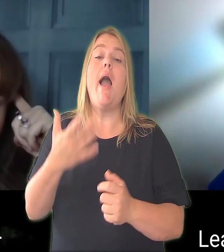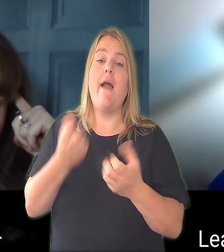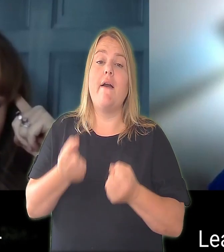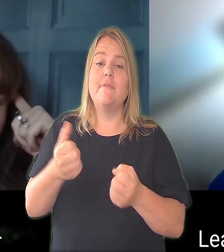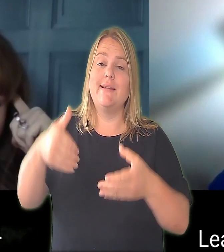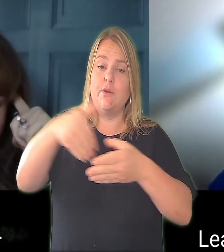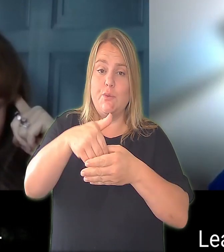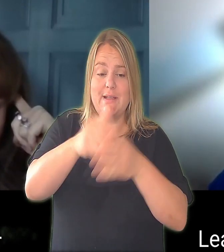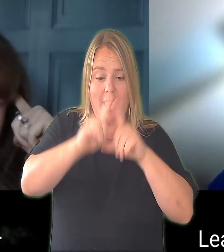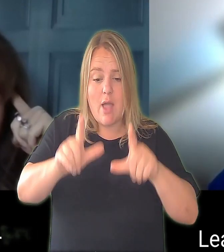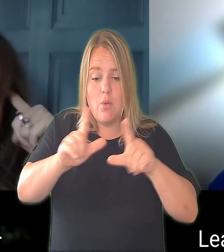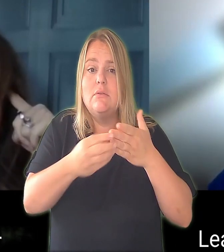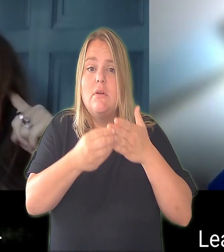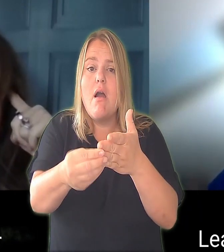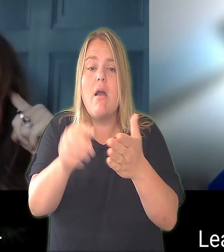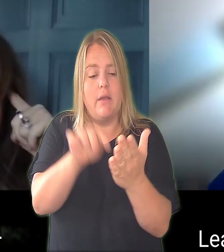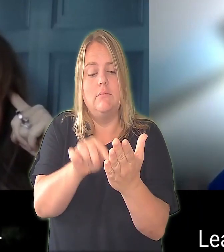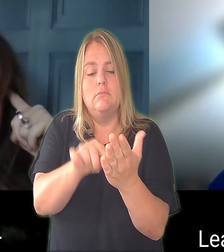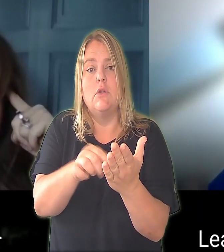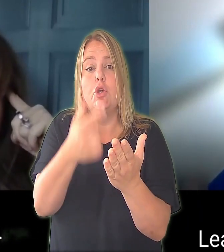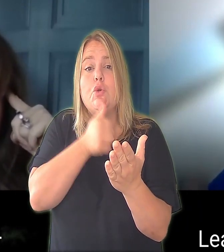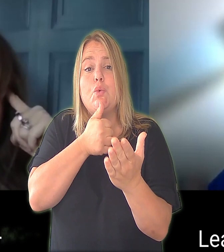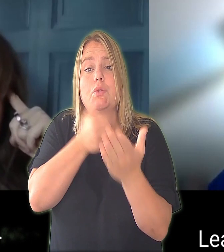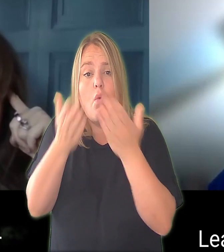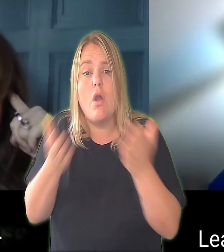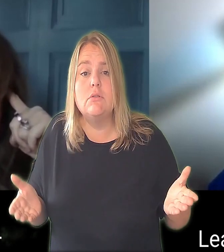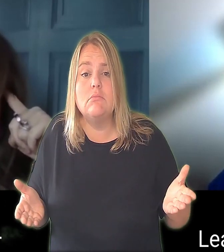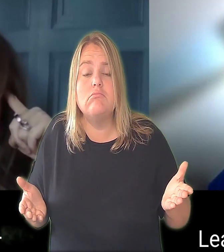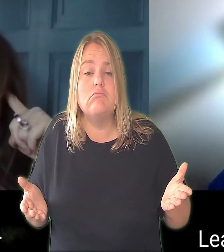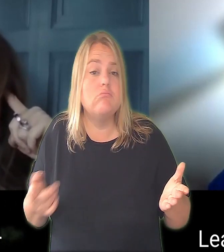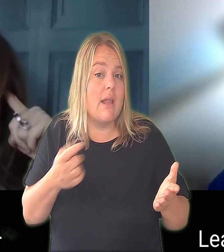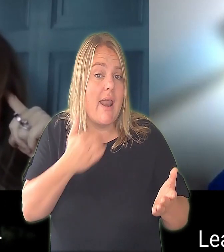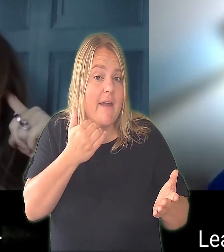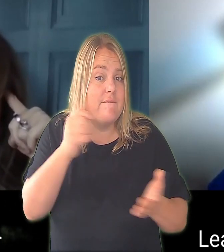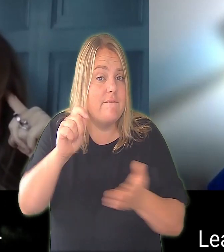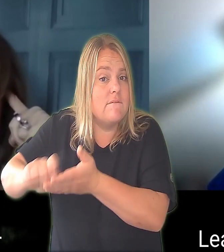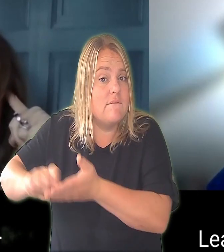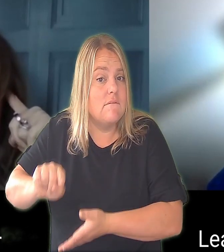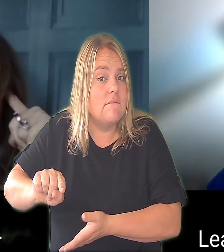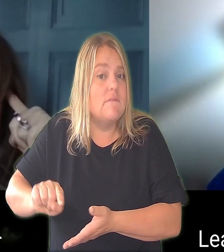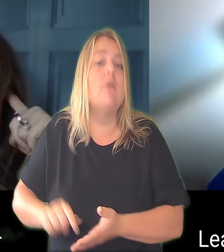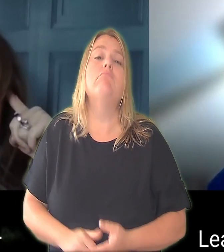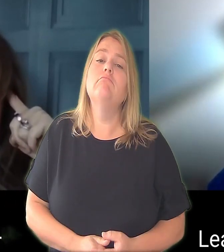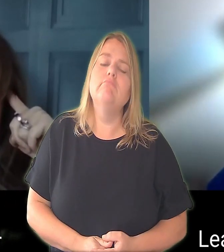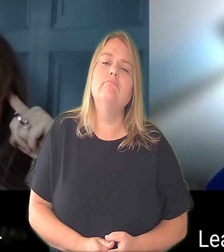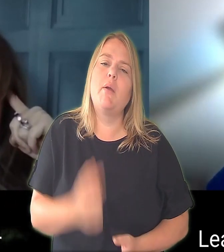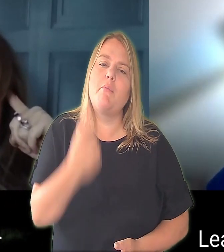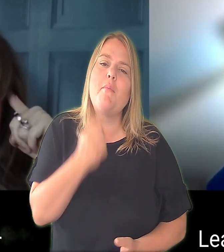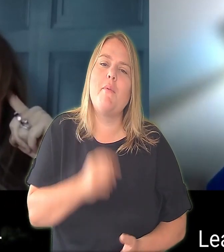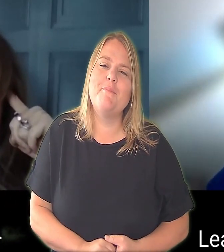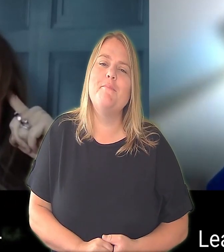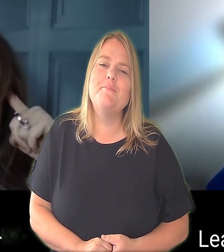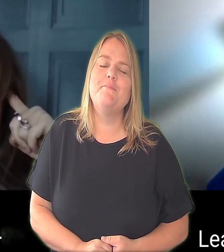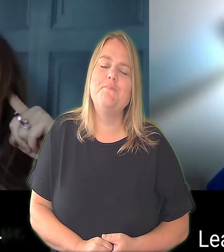language guide that we use for worship, so I can use that for this event too. Is that enough to put in those boxes? Probably.